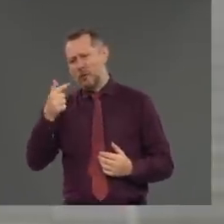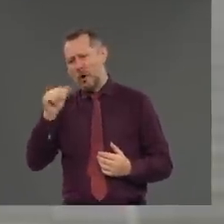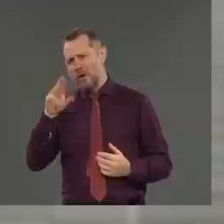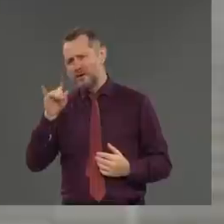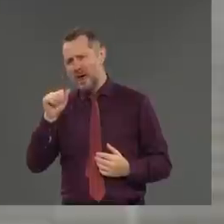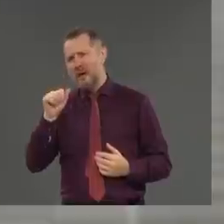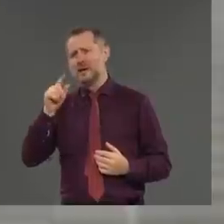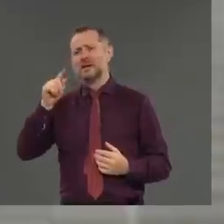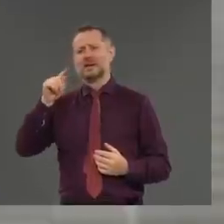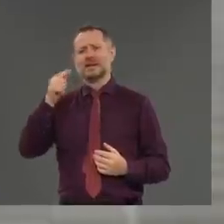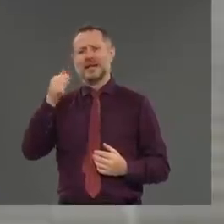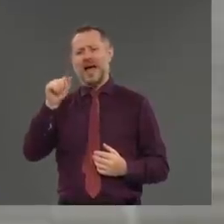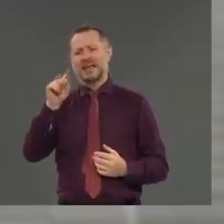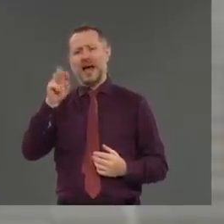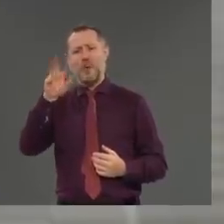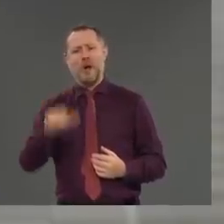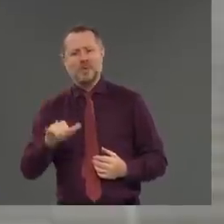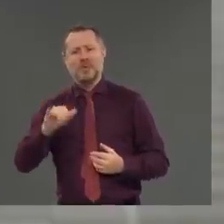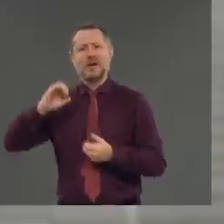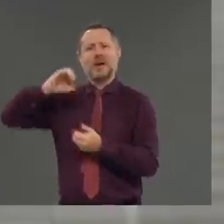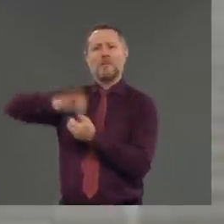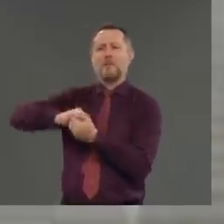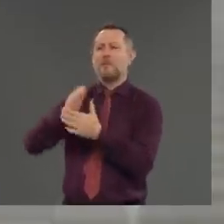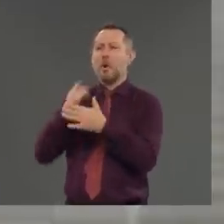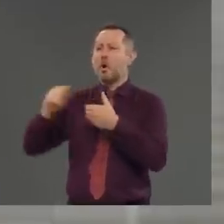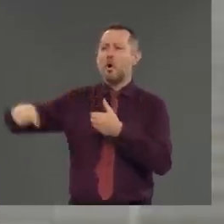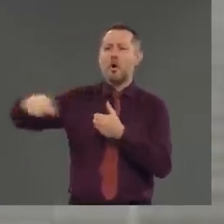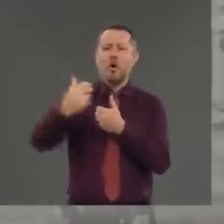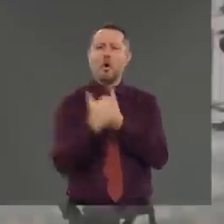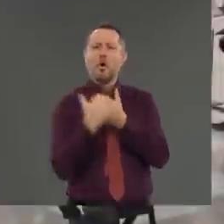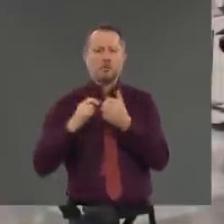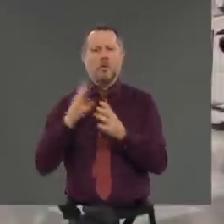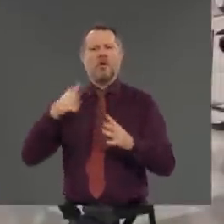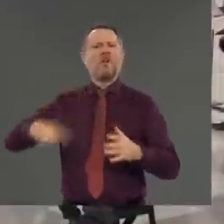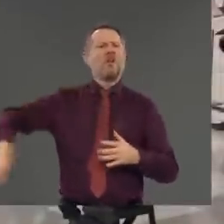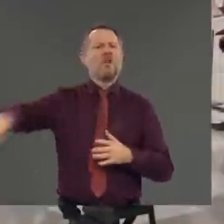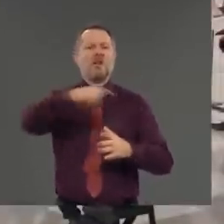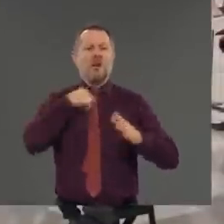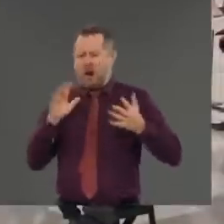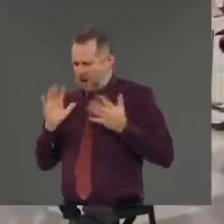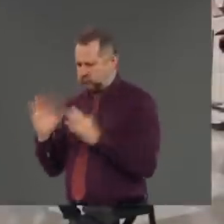beautiful piece of work here. You should feel good. Let's give them a round of applause.